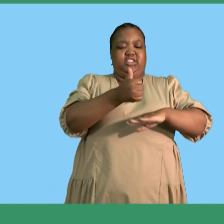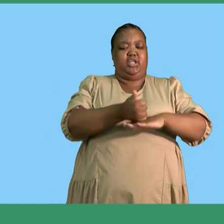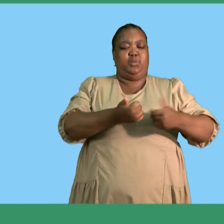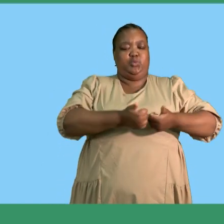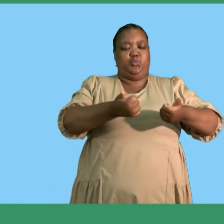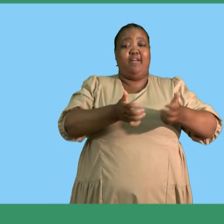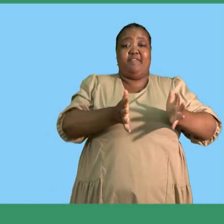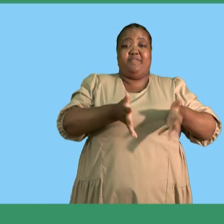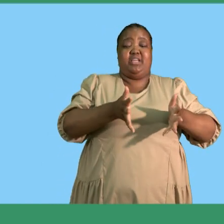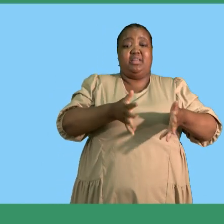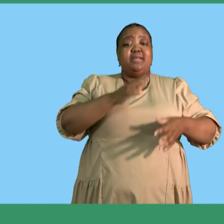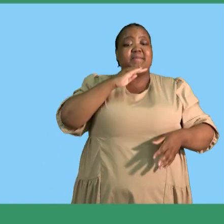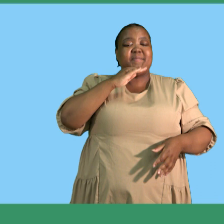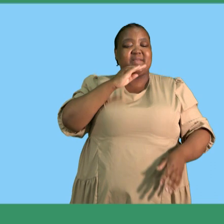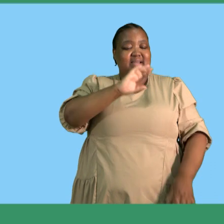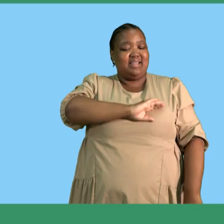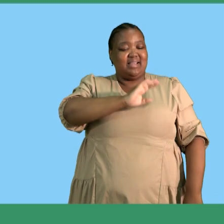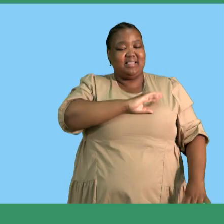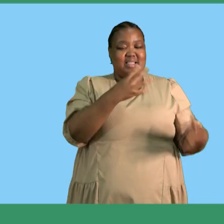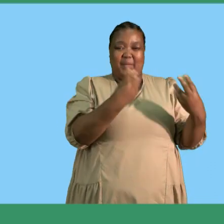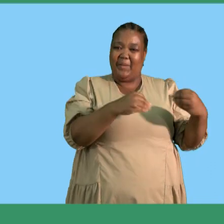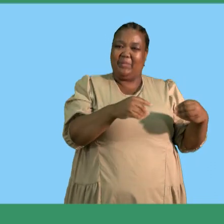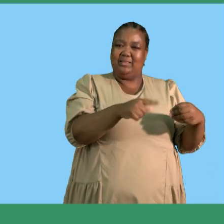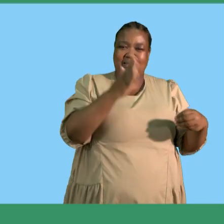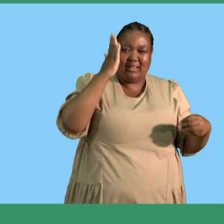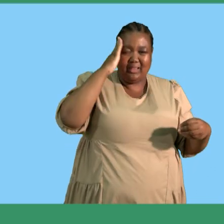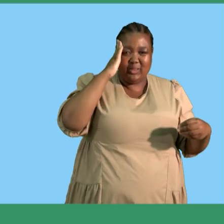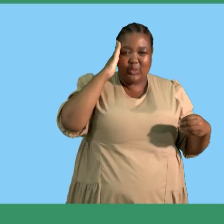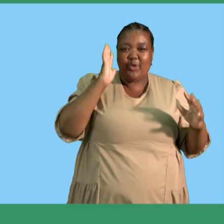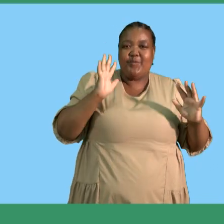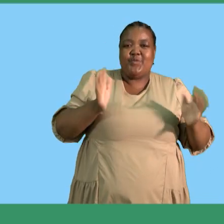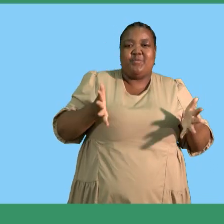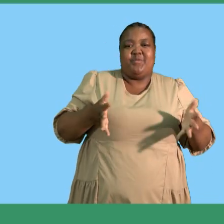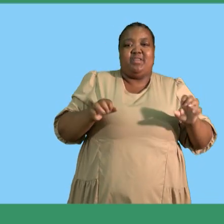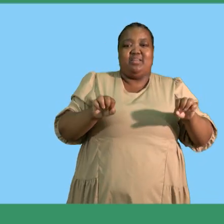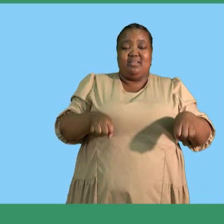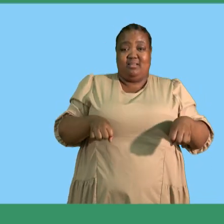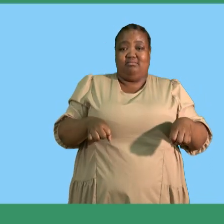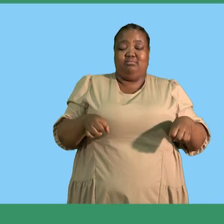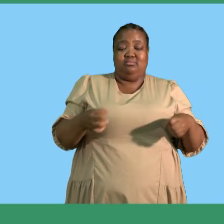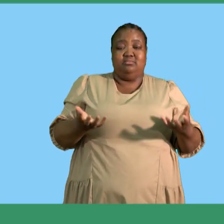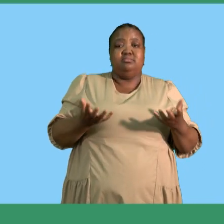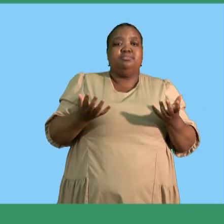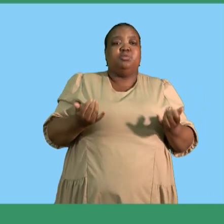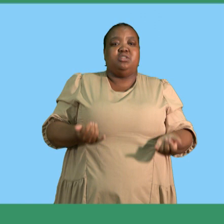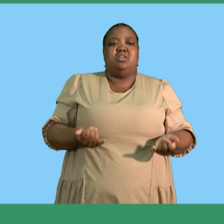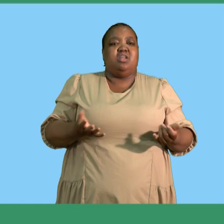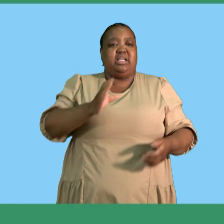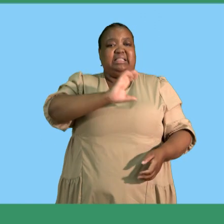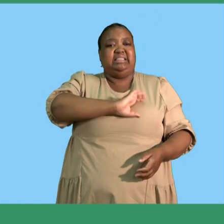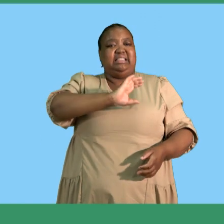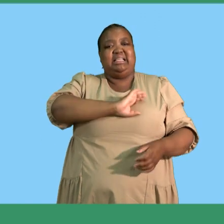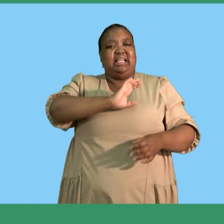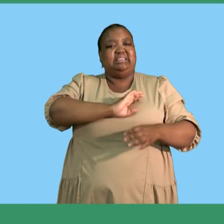established, meaning that customers already know about it. And because they know about it, we already have